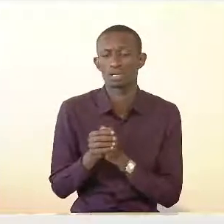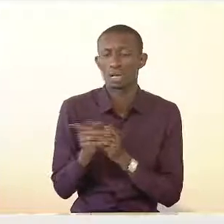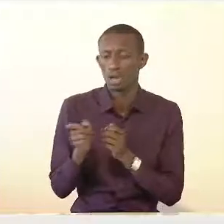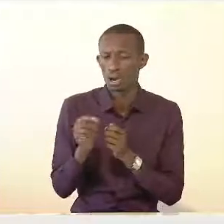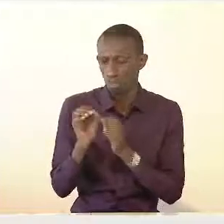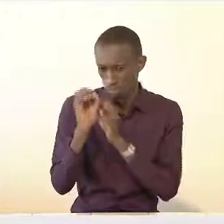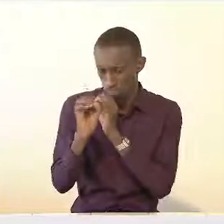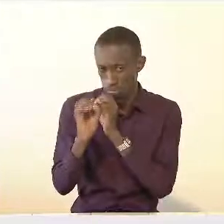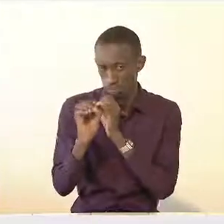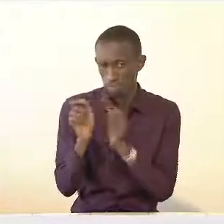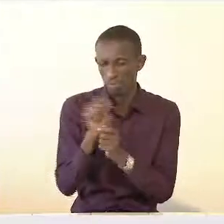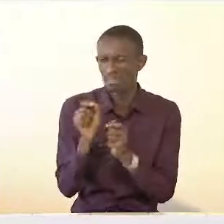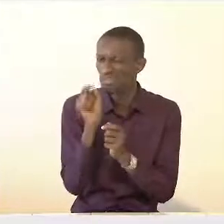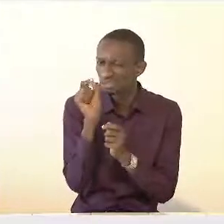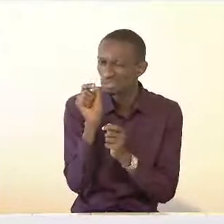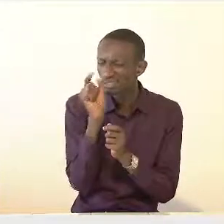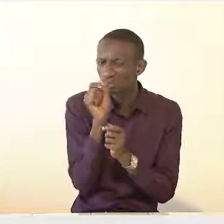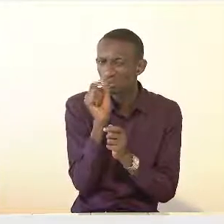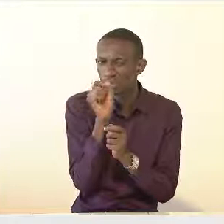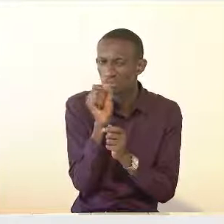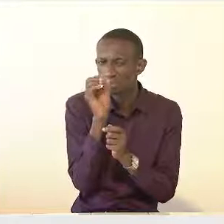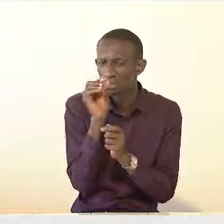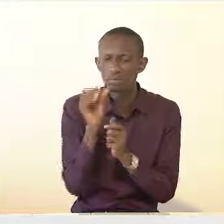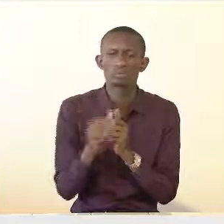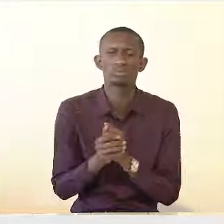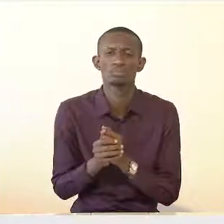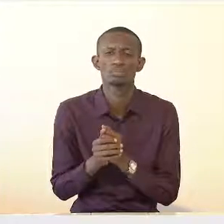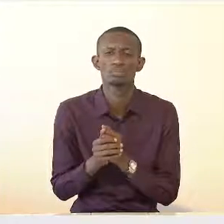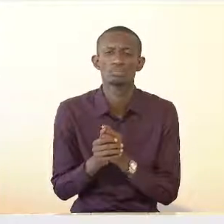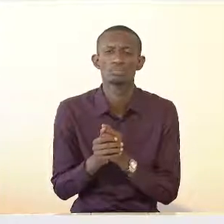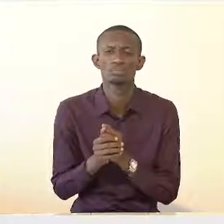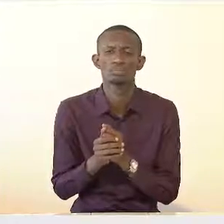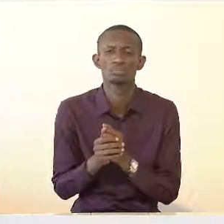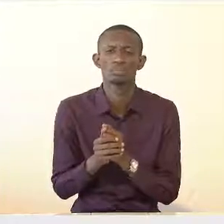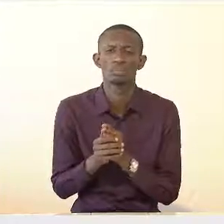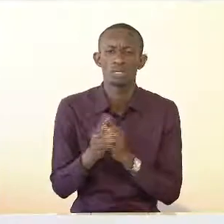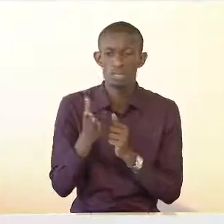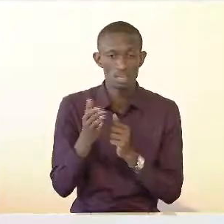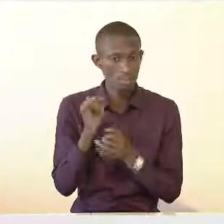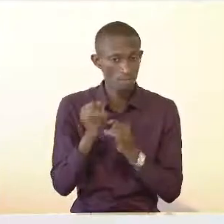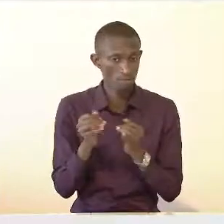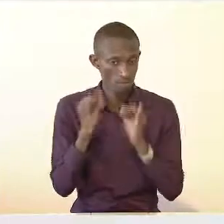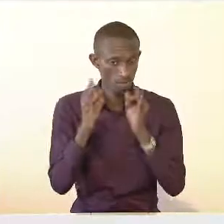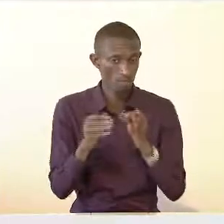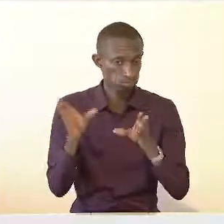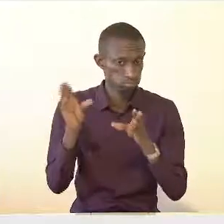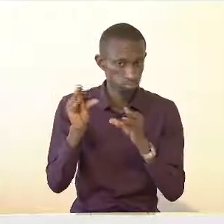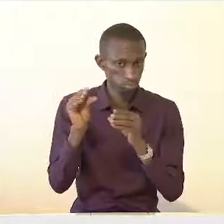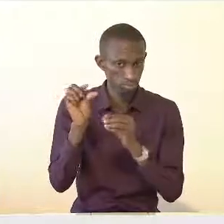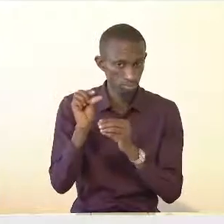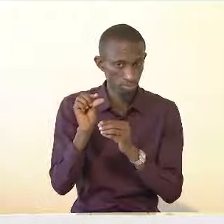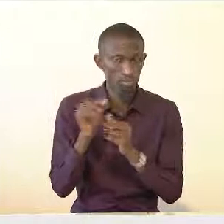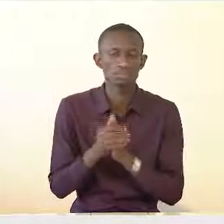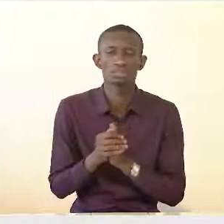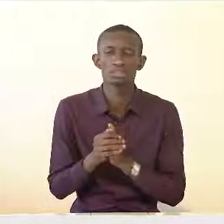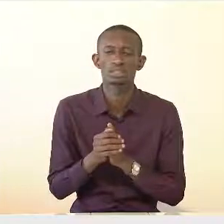very small. Get what I'm saying? It comes to be narrowing of the rumen of the arterioles and reduces the